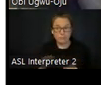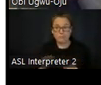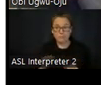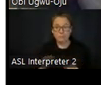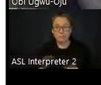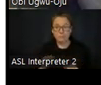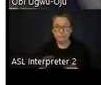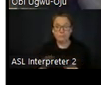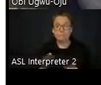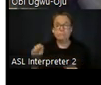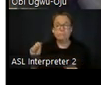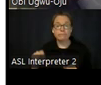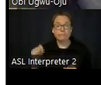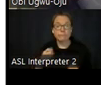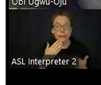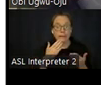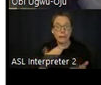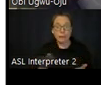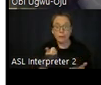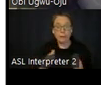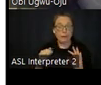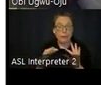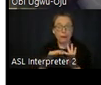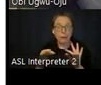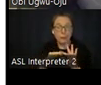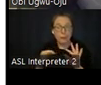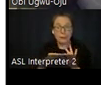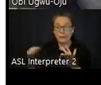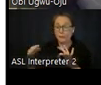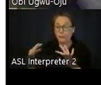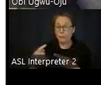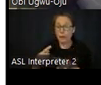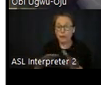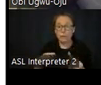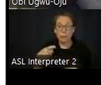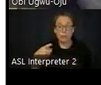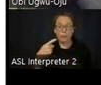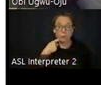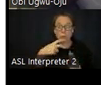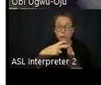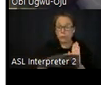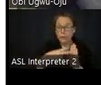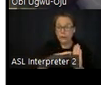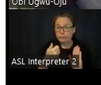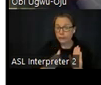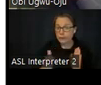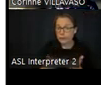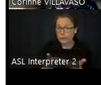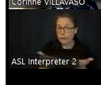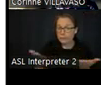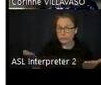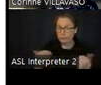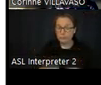Yes, thank you. Do we have any comments, feedback, or any point of clarification?